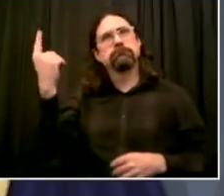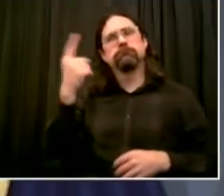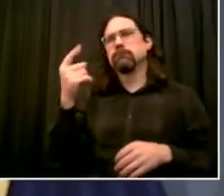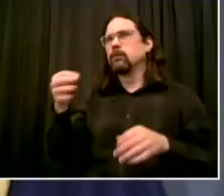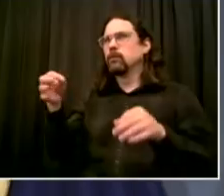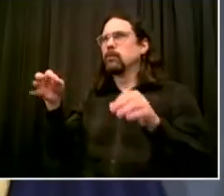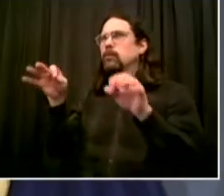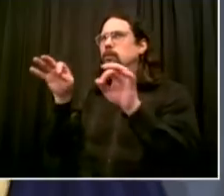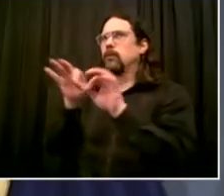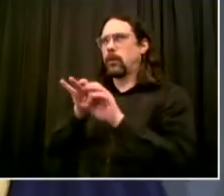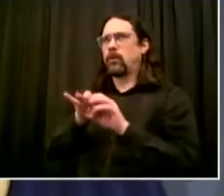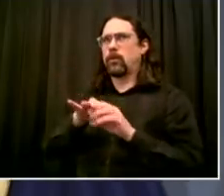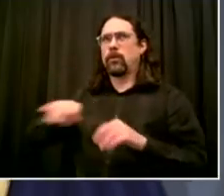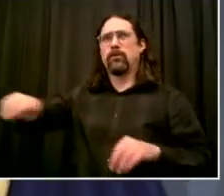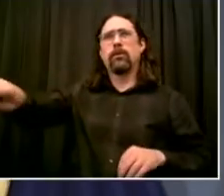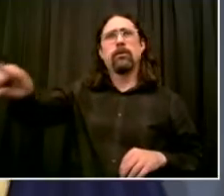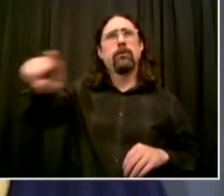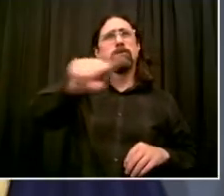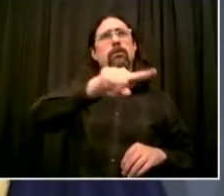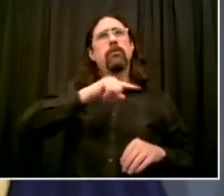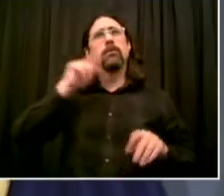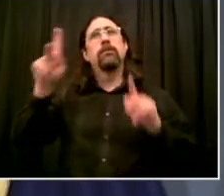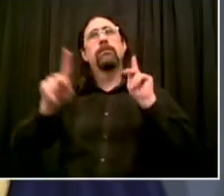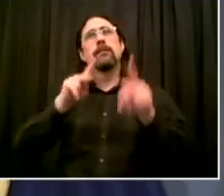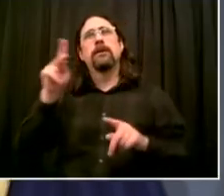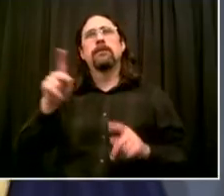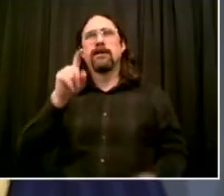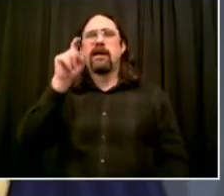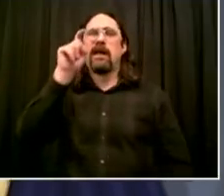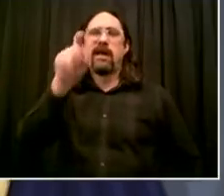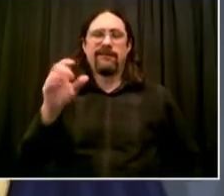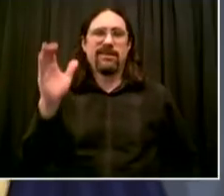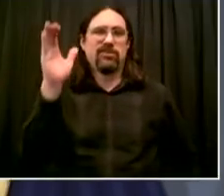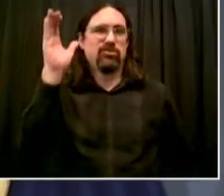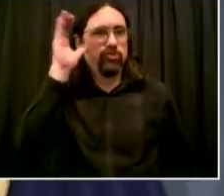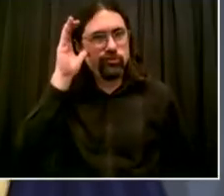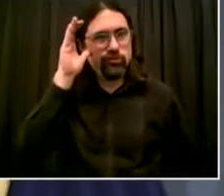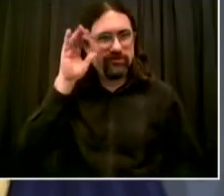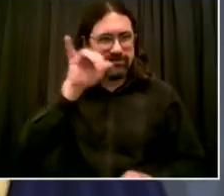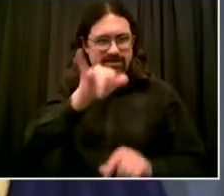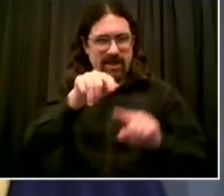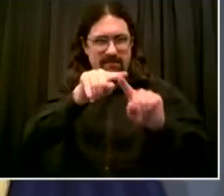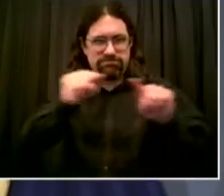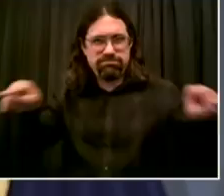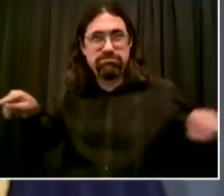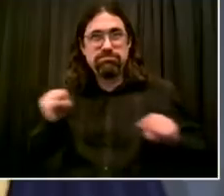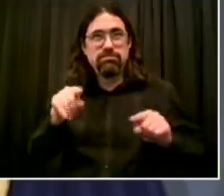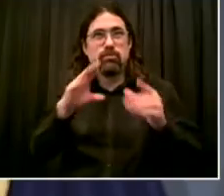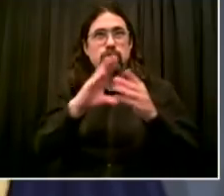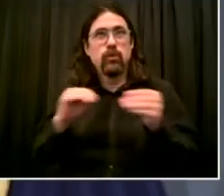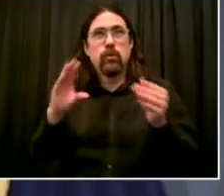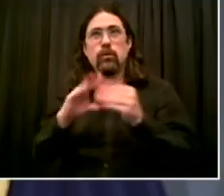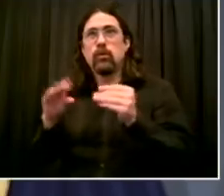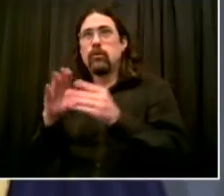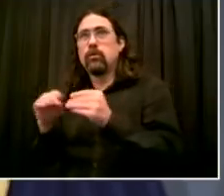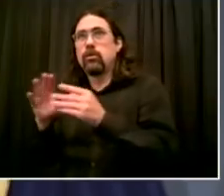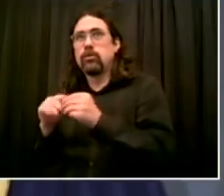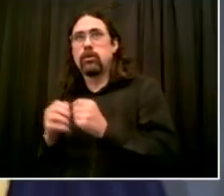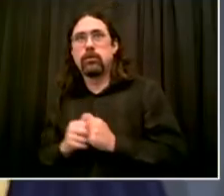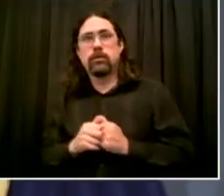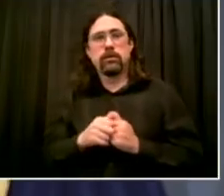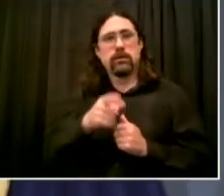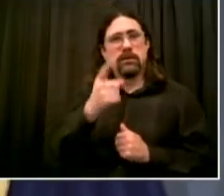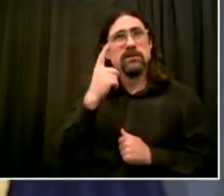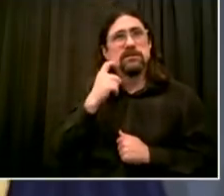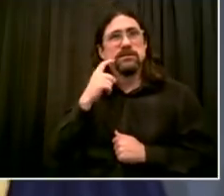3 tremendous leaders and voices, powerful voices of change. But these are positive voices who